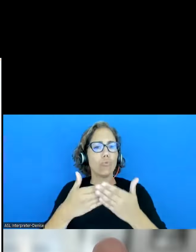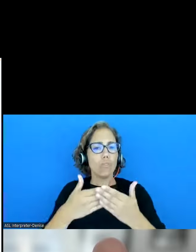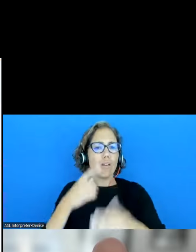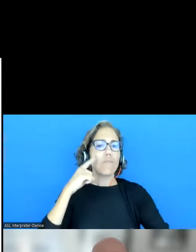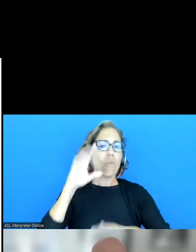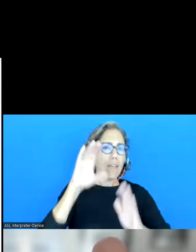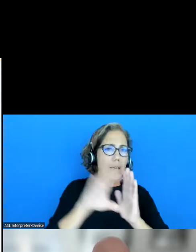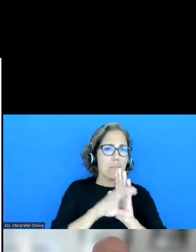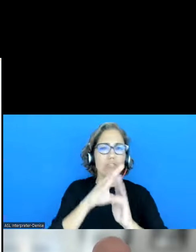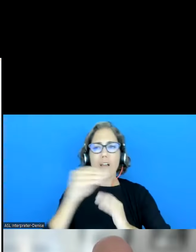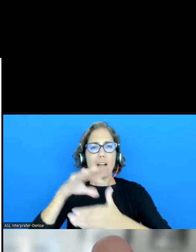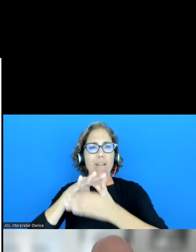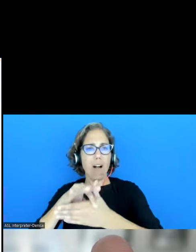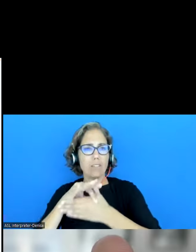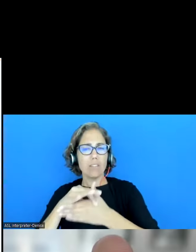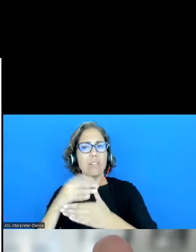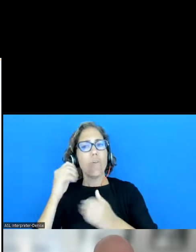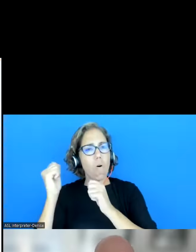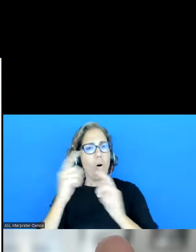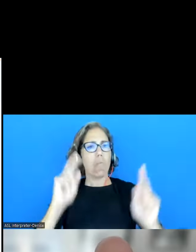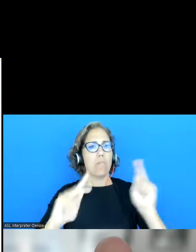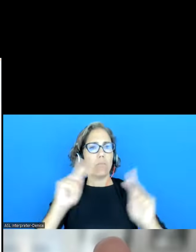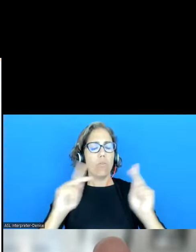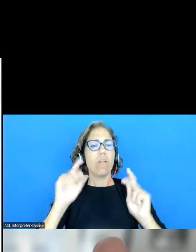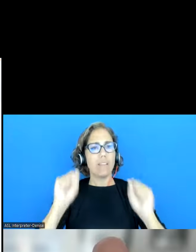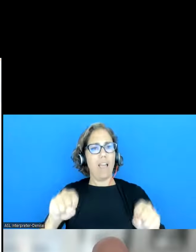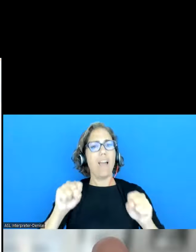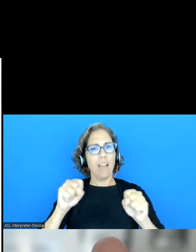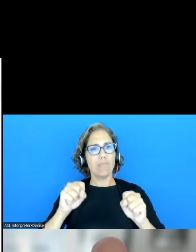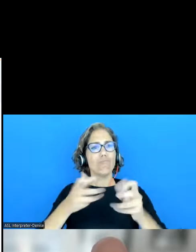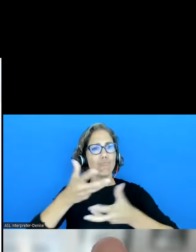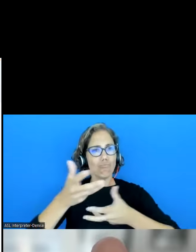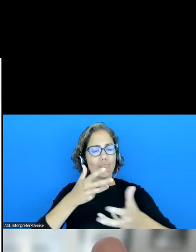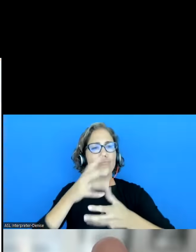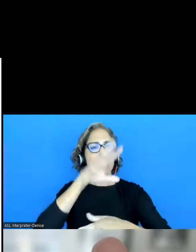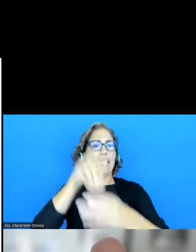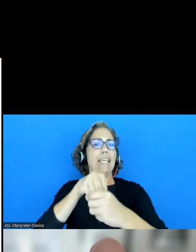help ensure everybody's engaging with your messages.